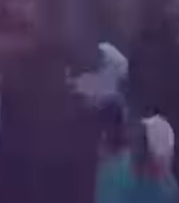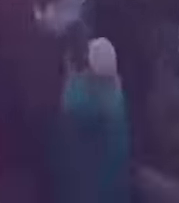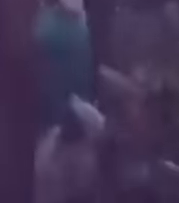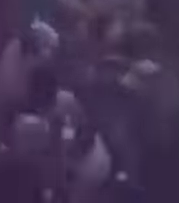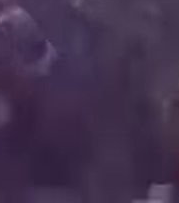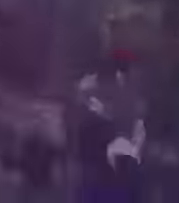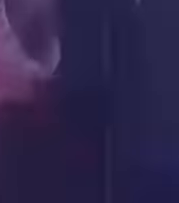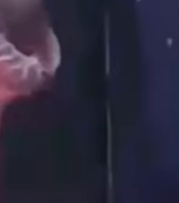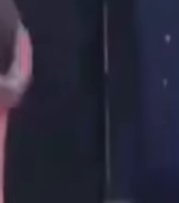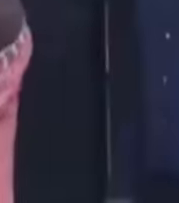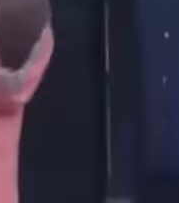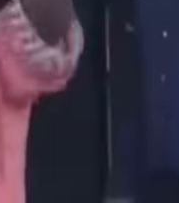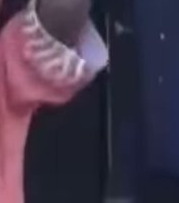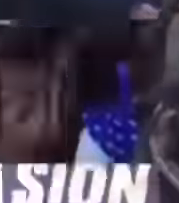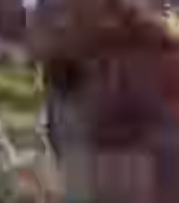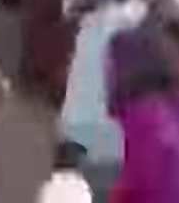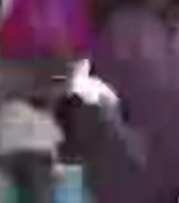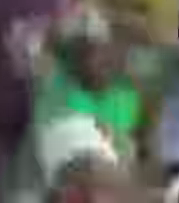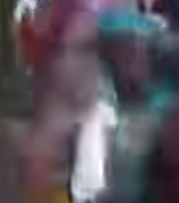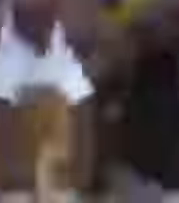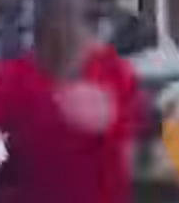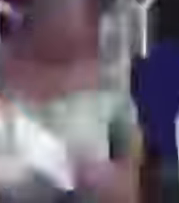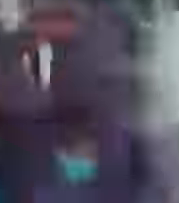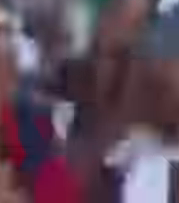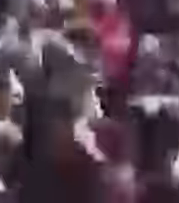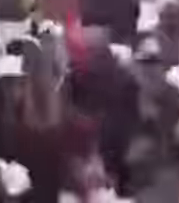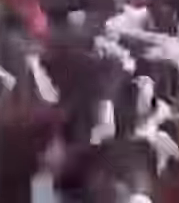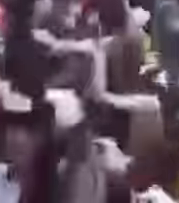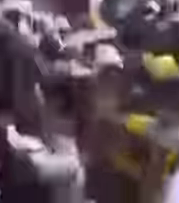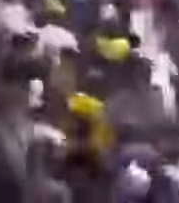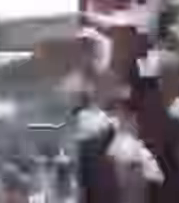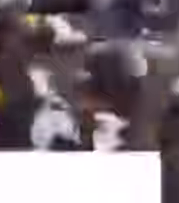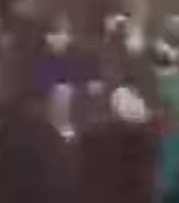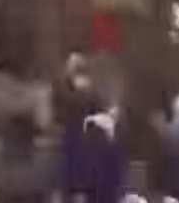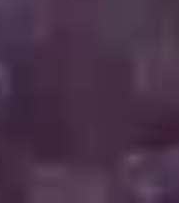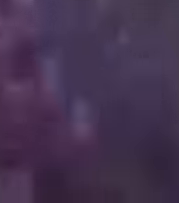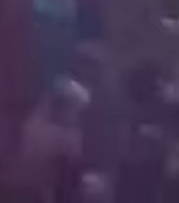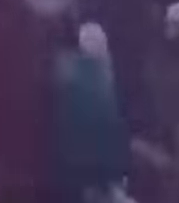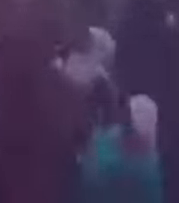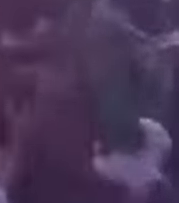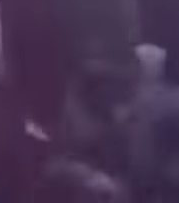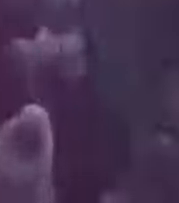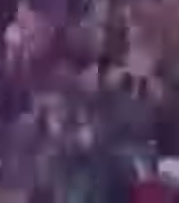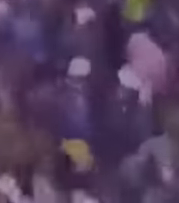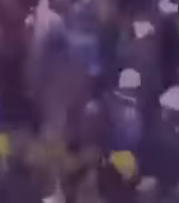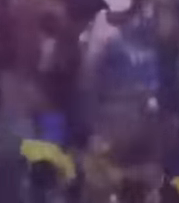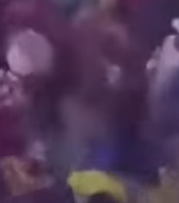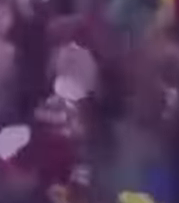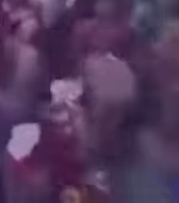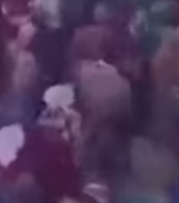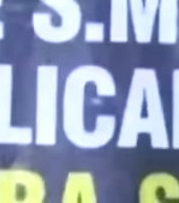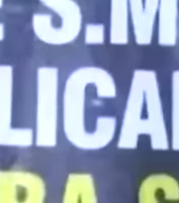City Crusade Baba Shibioba Isote Alabara Lati Omi Bukwe O City Suru Lire Mega City